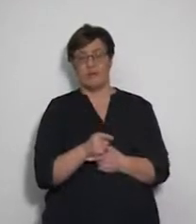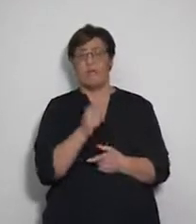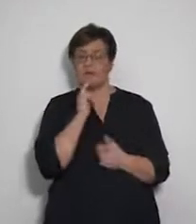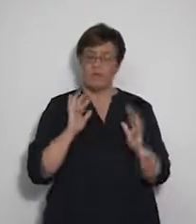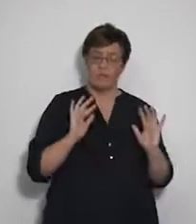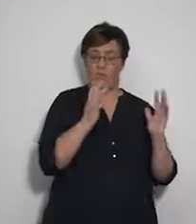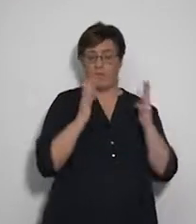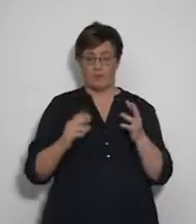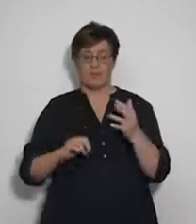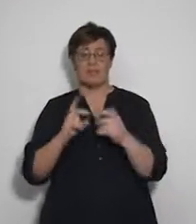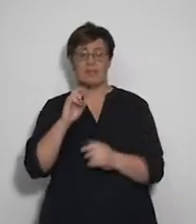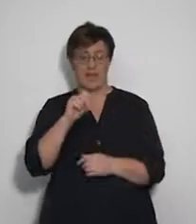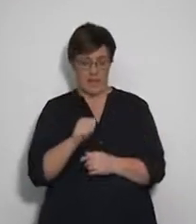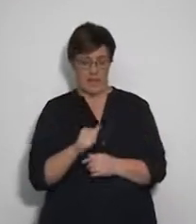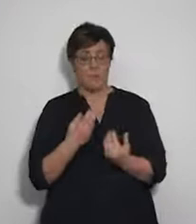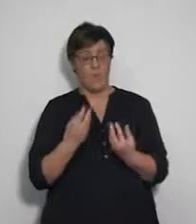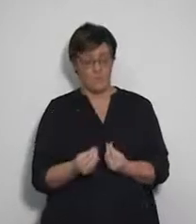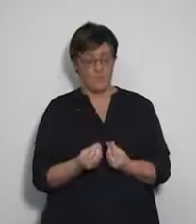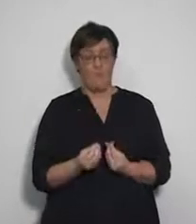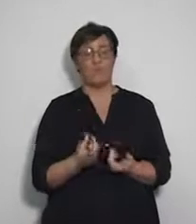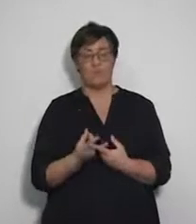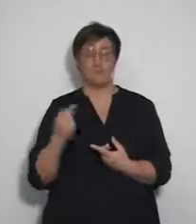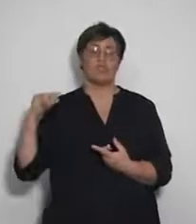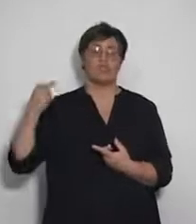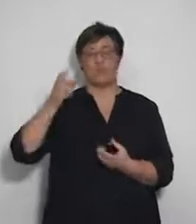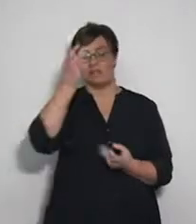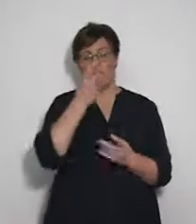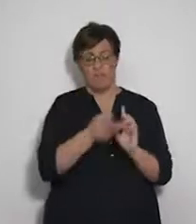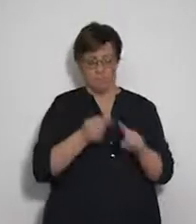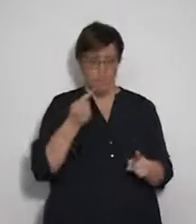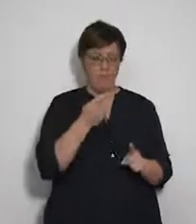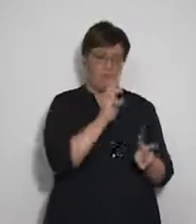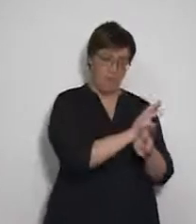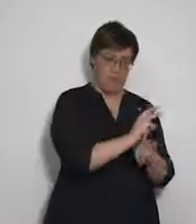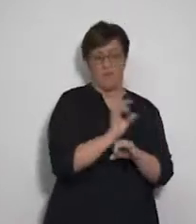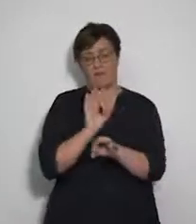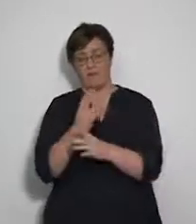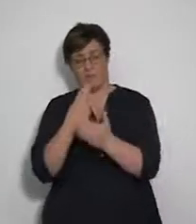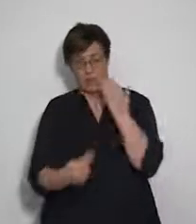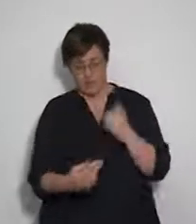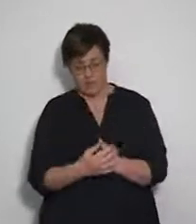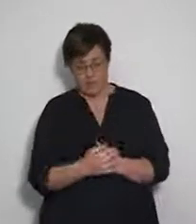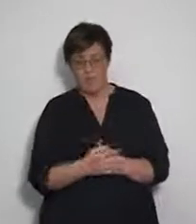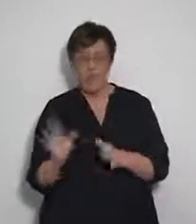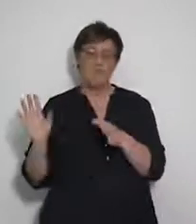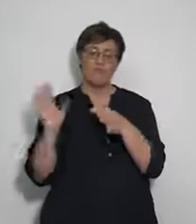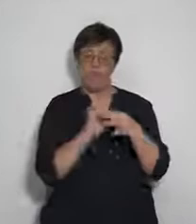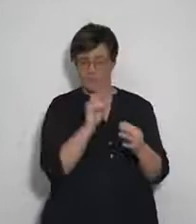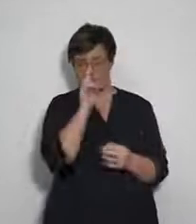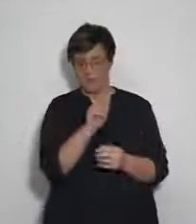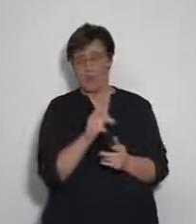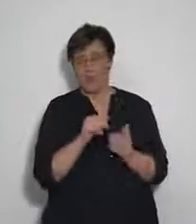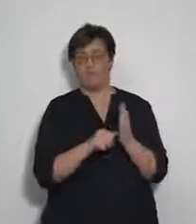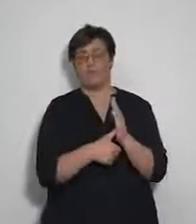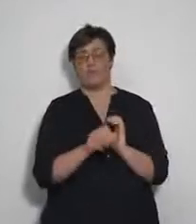that complement of DNA that you and I have is made up of genetic information from both parents. So we can establish relatedness by looking